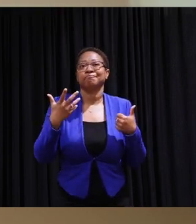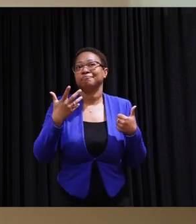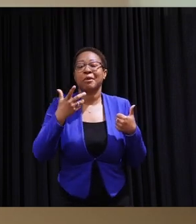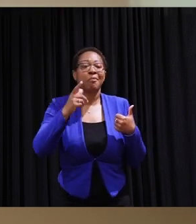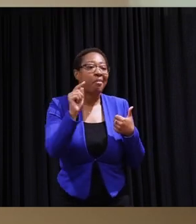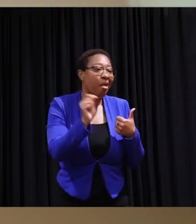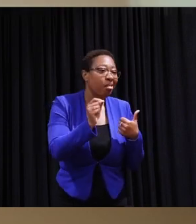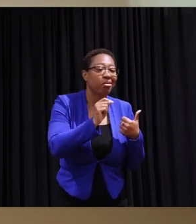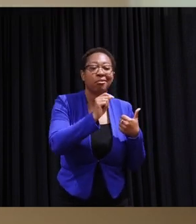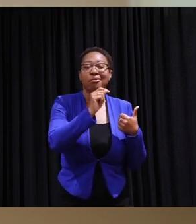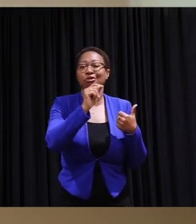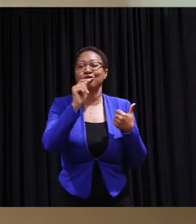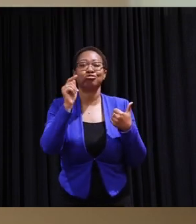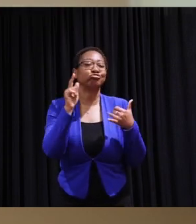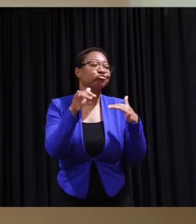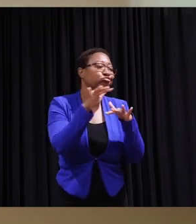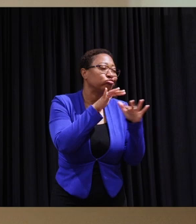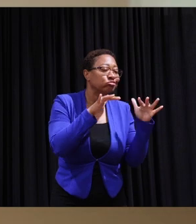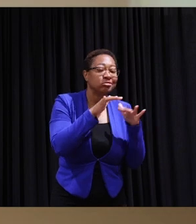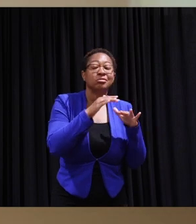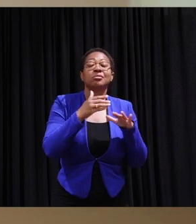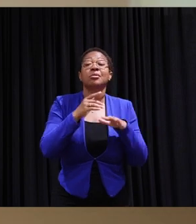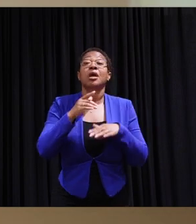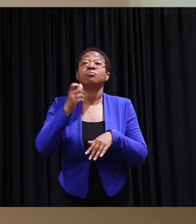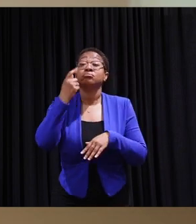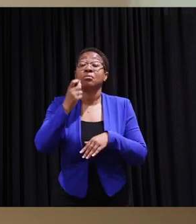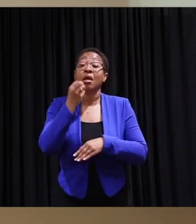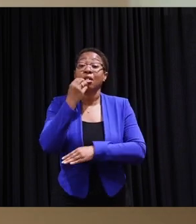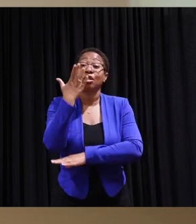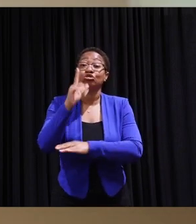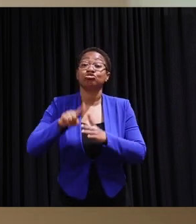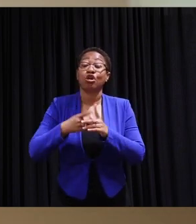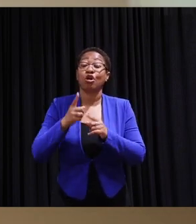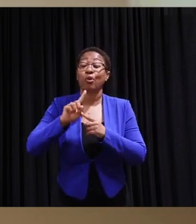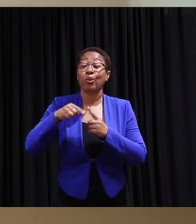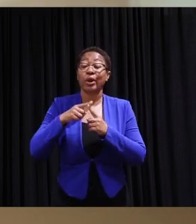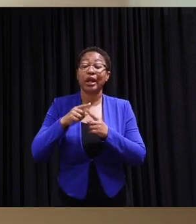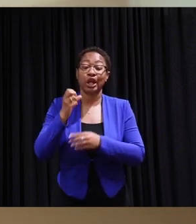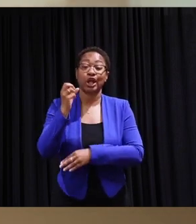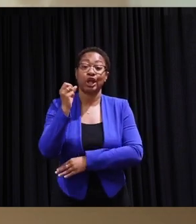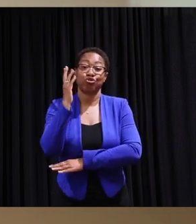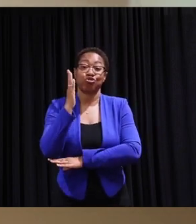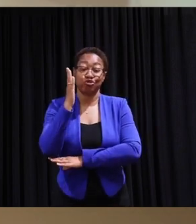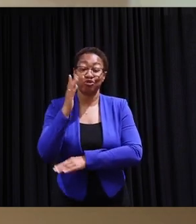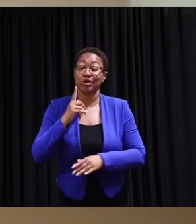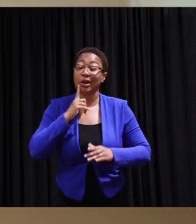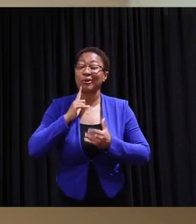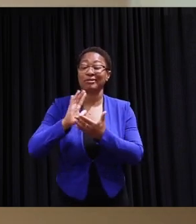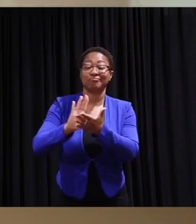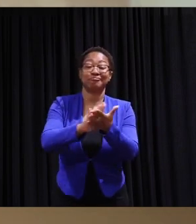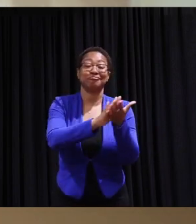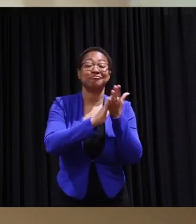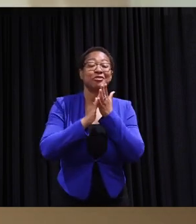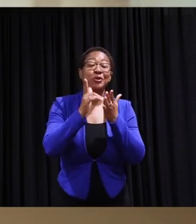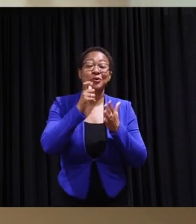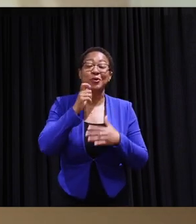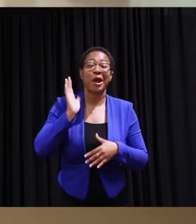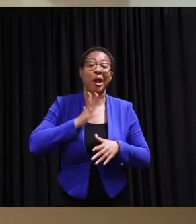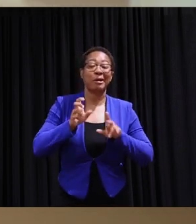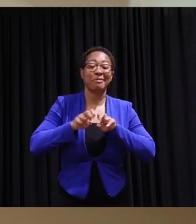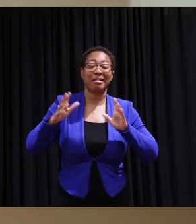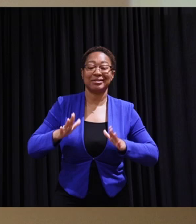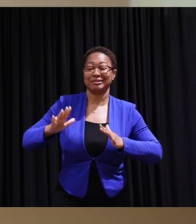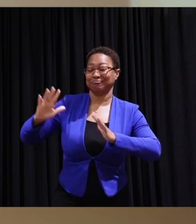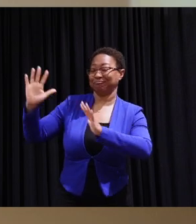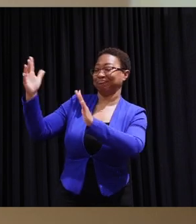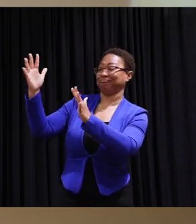freshen up before lunch gets started at noon. But I did want to give a round of applause to our panelists. Thank you so much